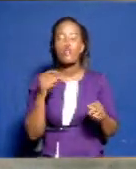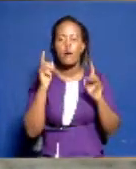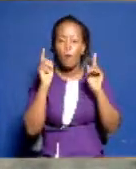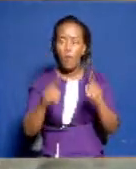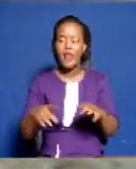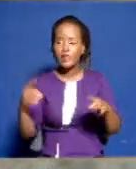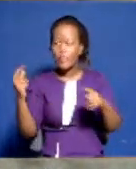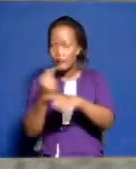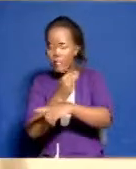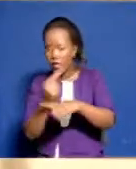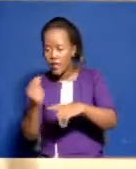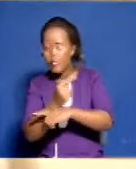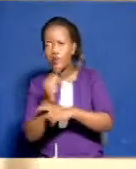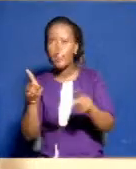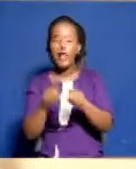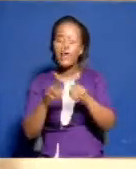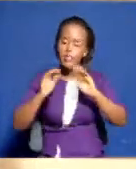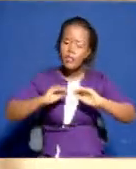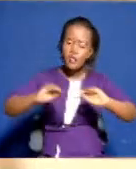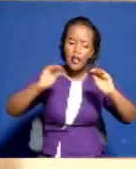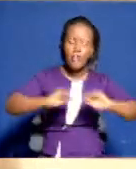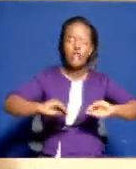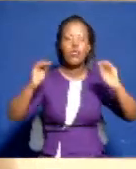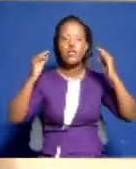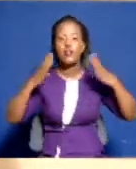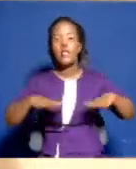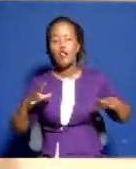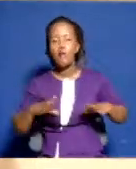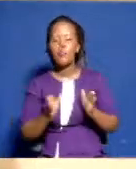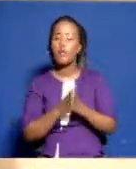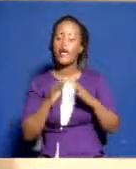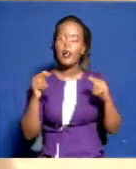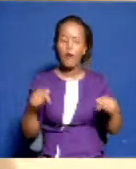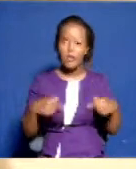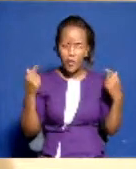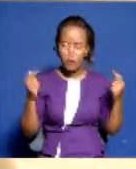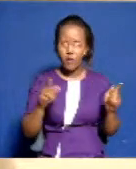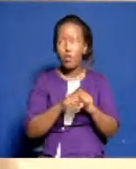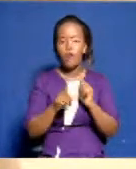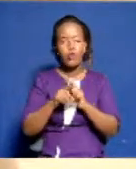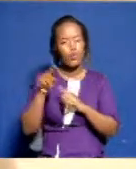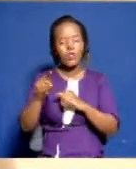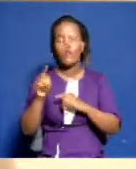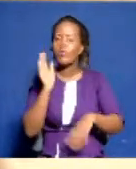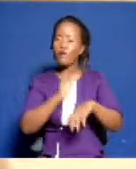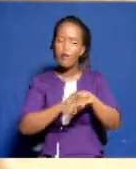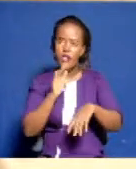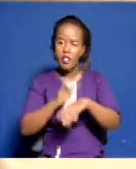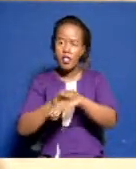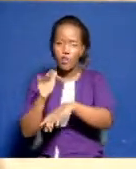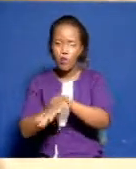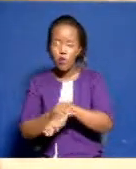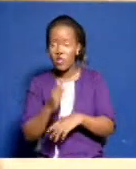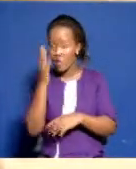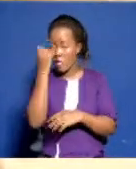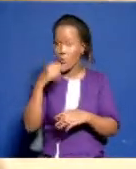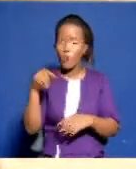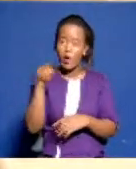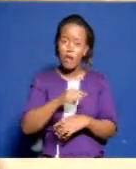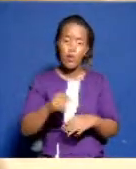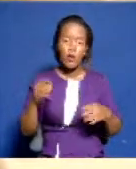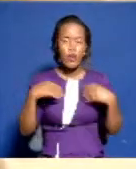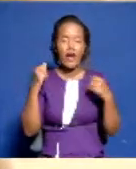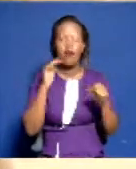our people, we have to train ourselves, and that was very interesting to see that in TV we have got